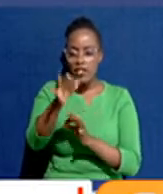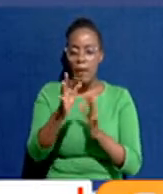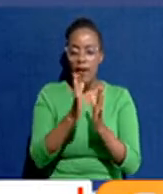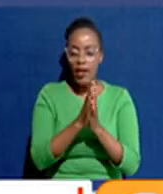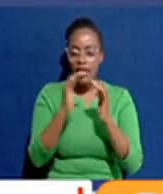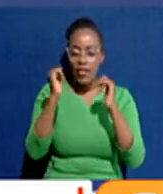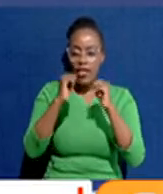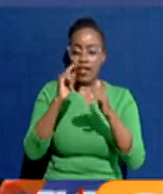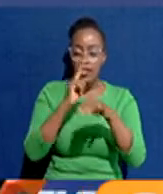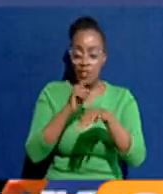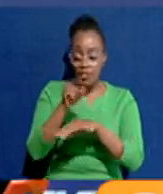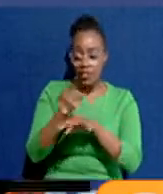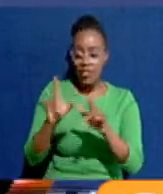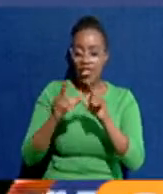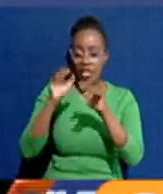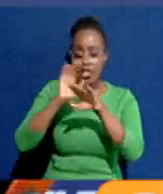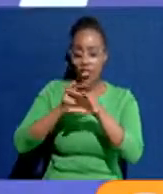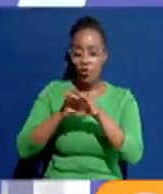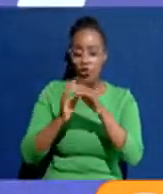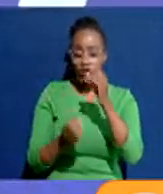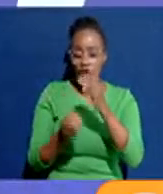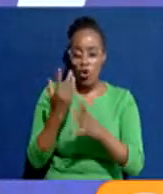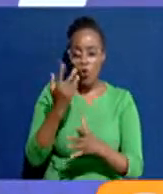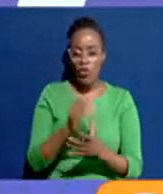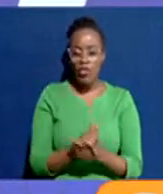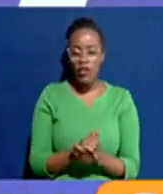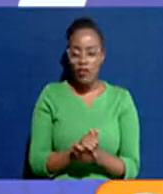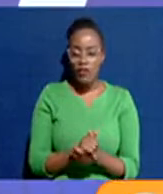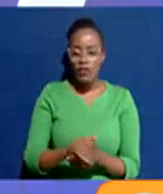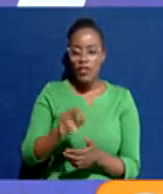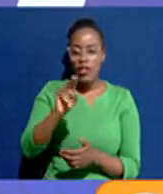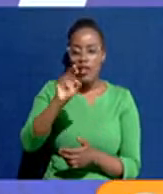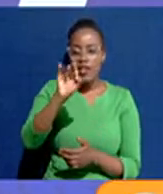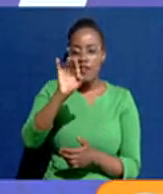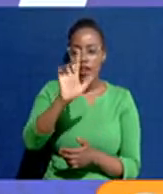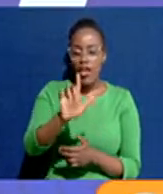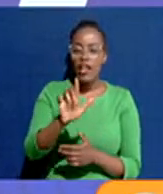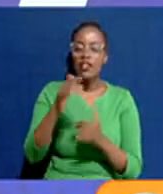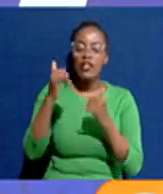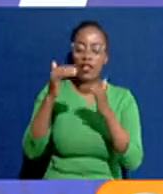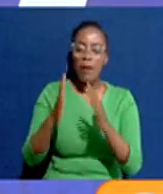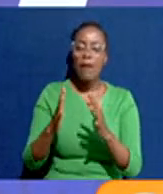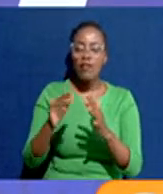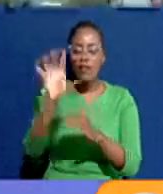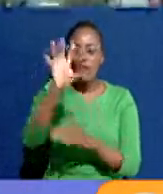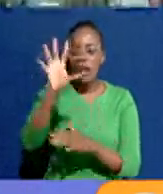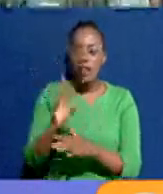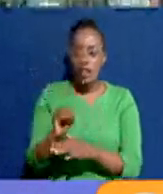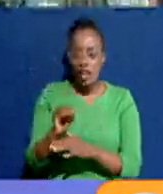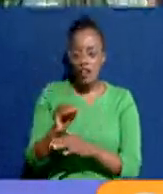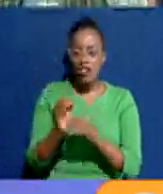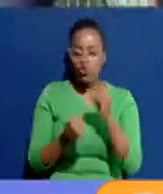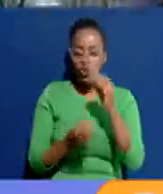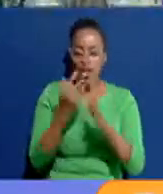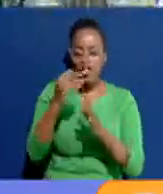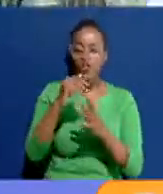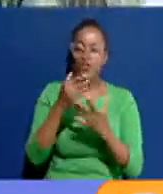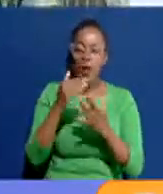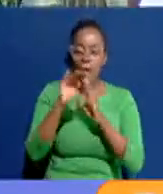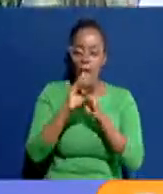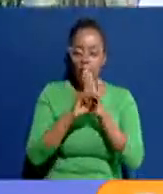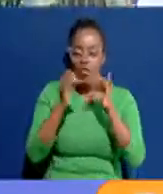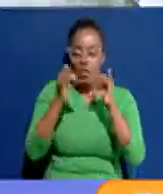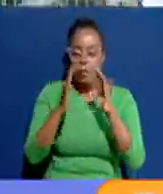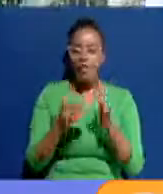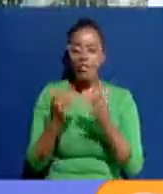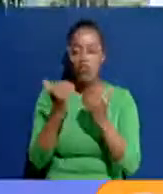agree that this talent is good for growth. The NFL brought in some of the players with African origin for the launch of the program. The players